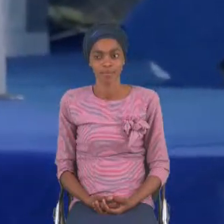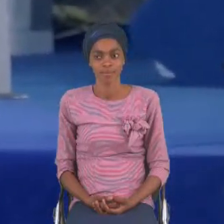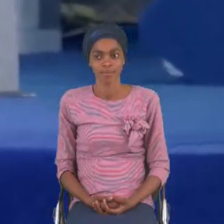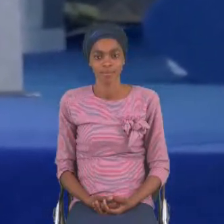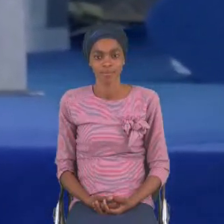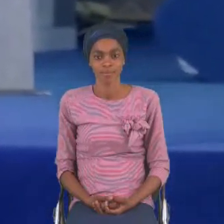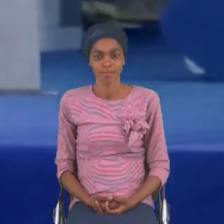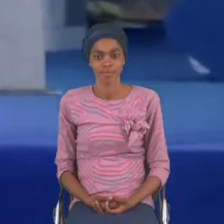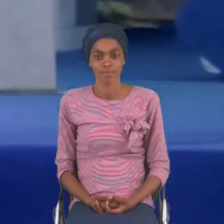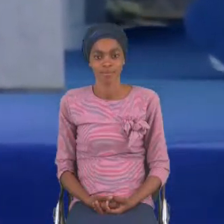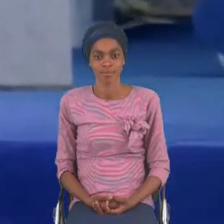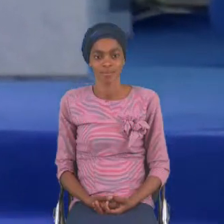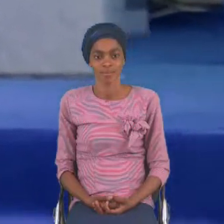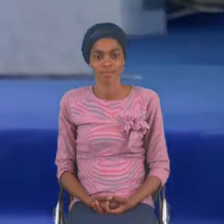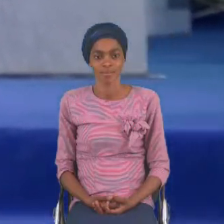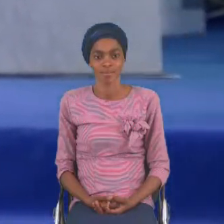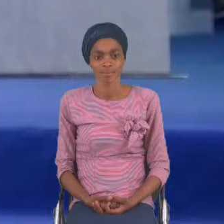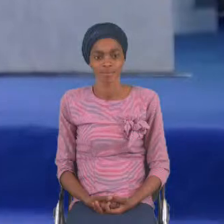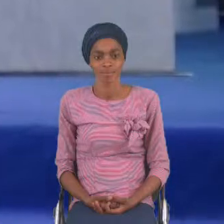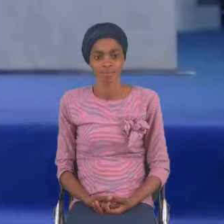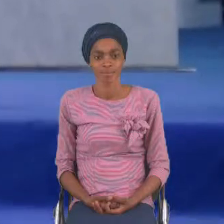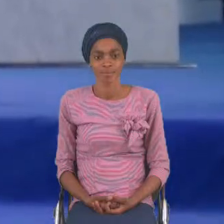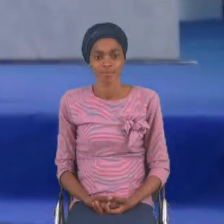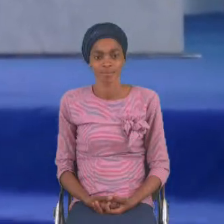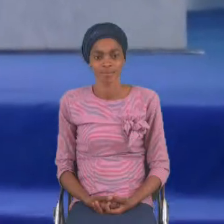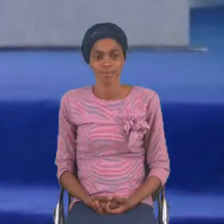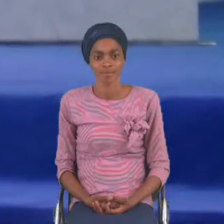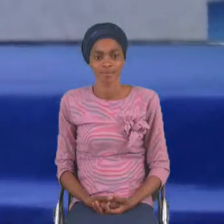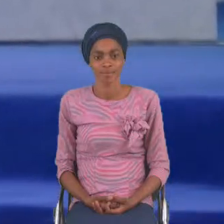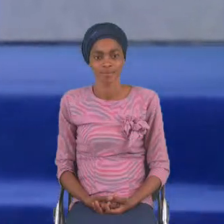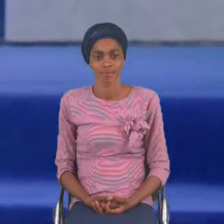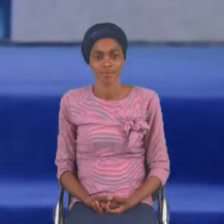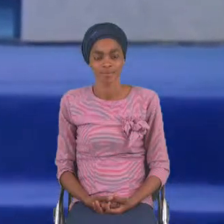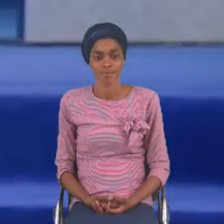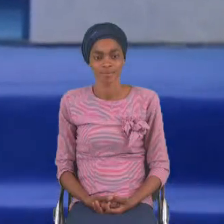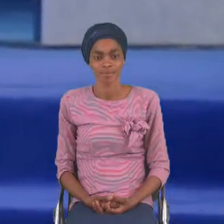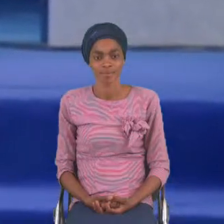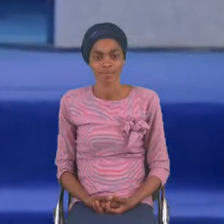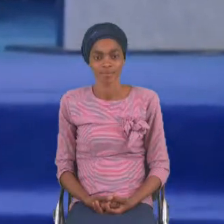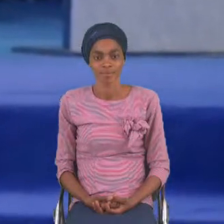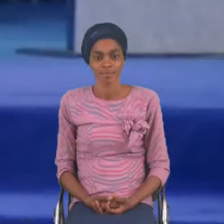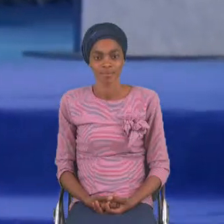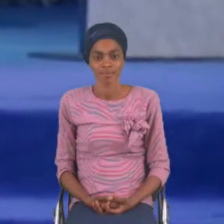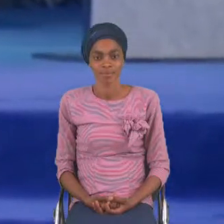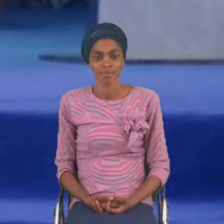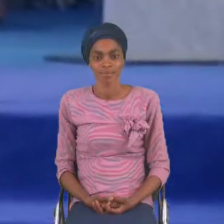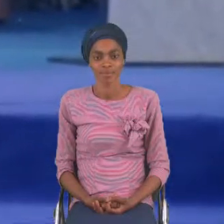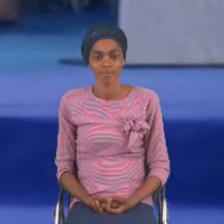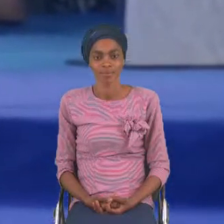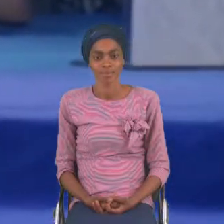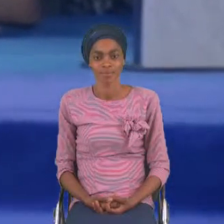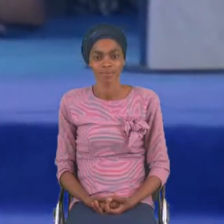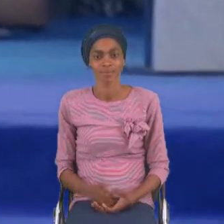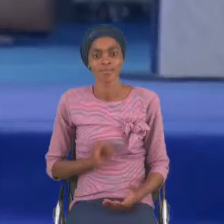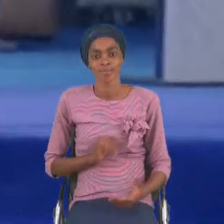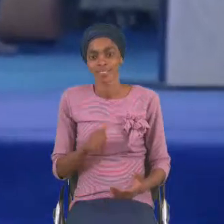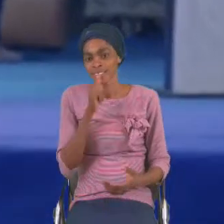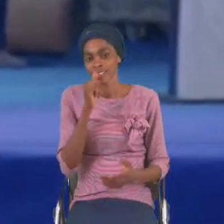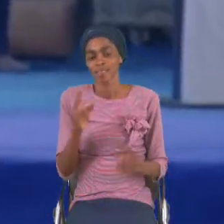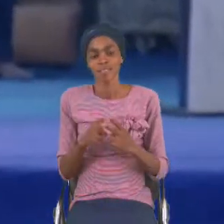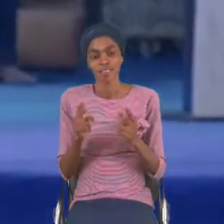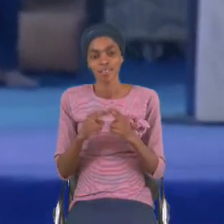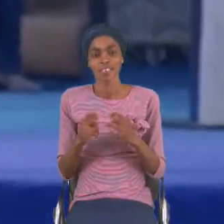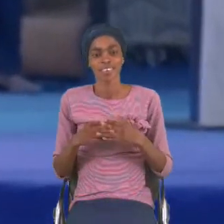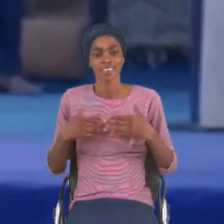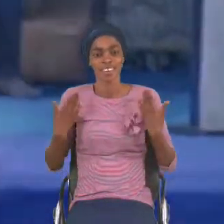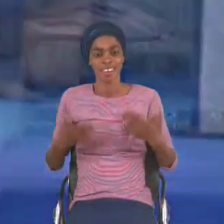Dr. W.F. Kumari, and thank you once again for extending this invitation to me, and I'm very, very delighted to be